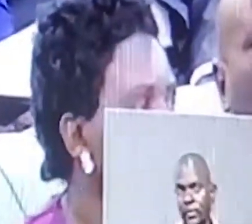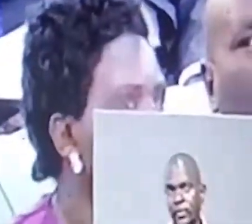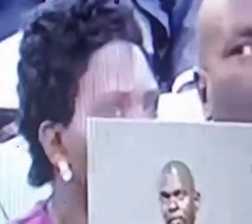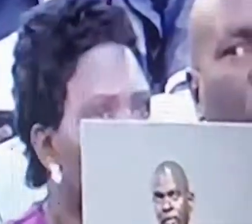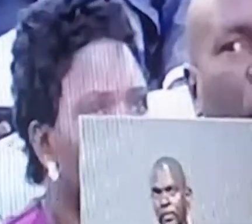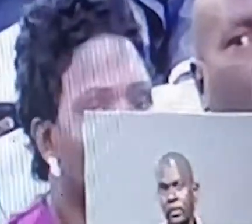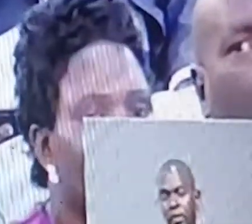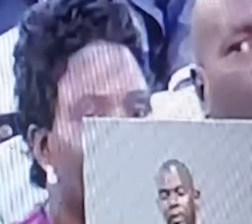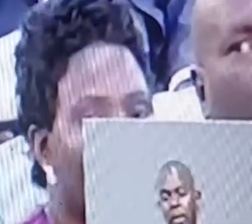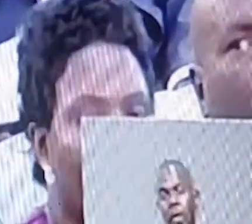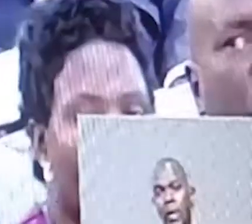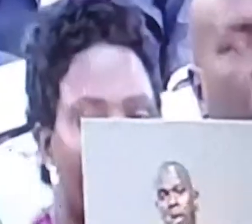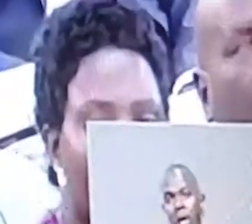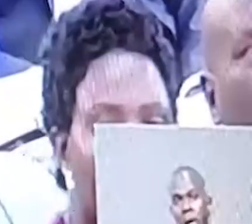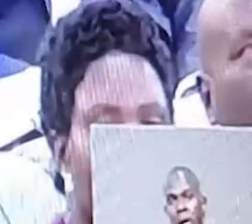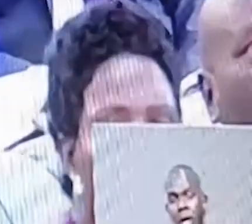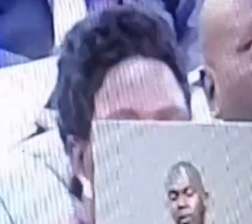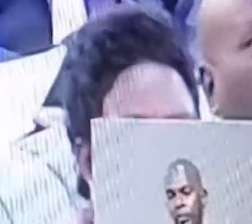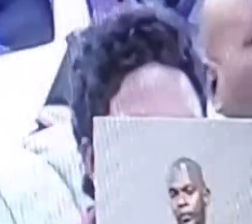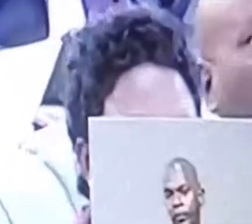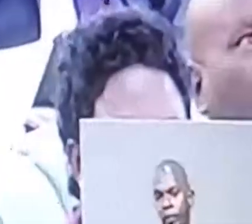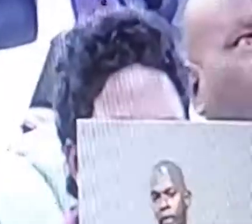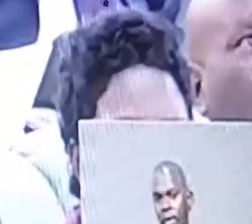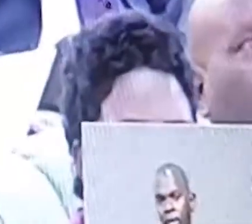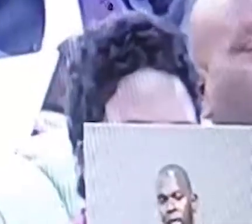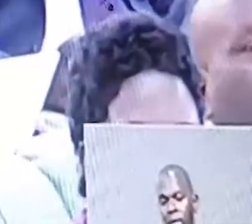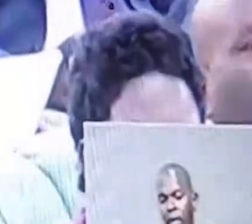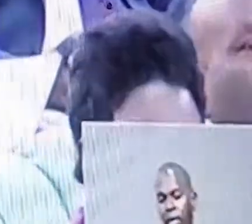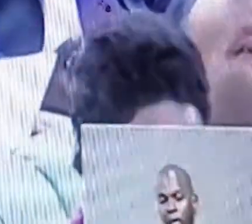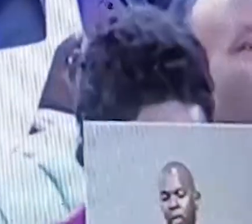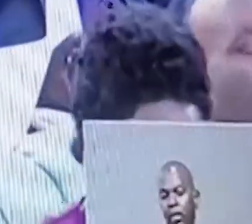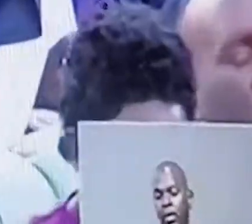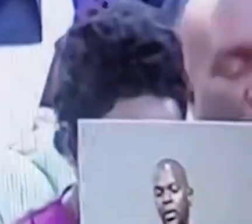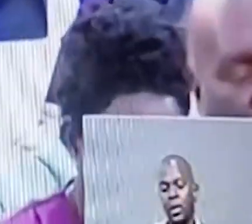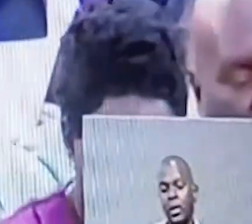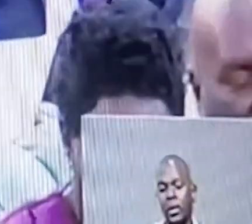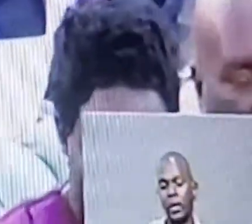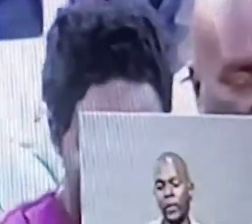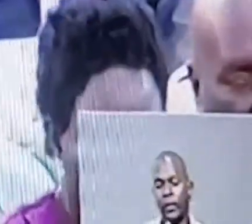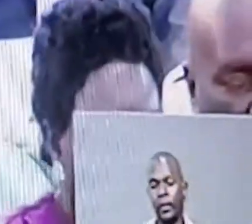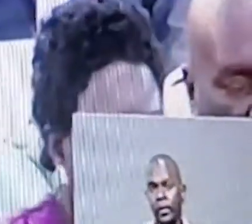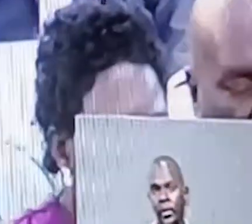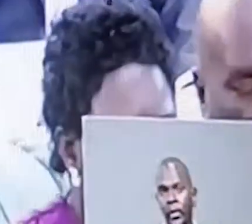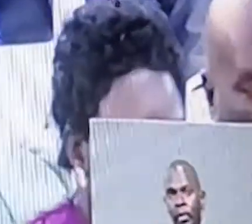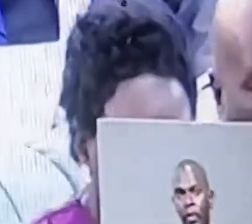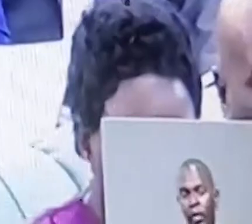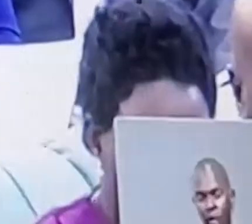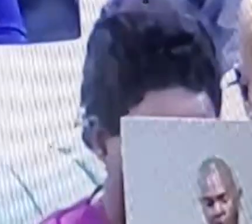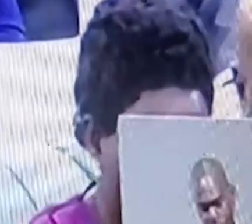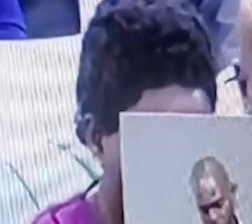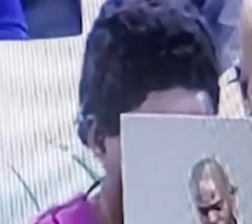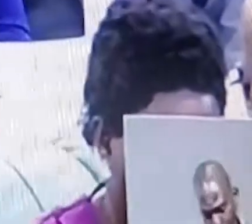the Constitution of Uganda, Article 95, and when you go to the